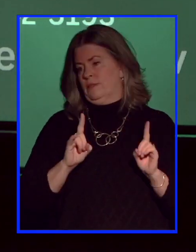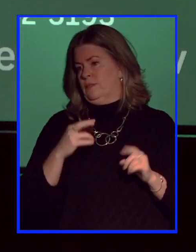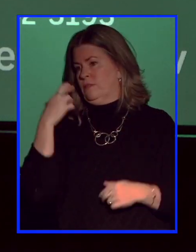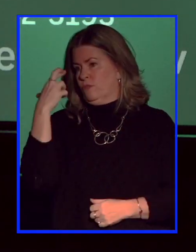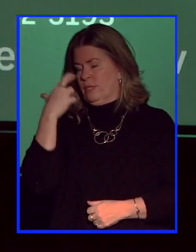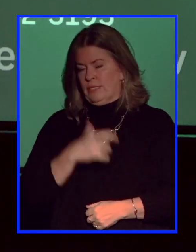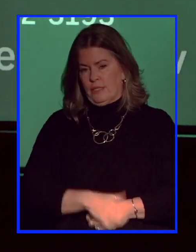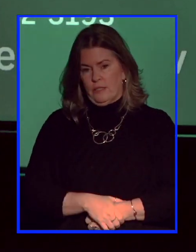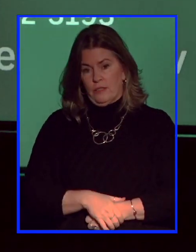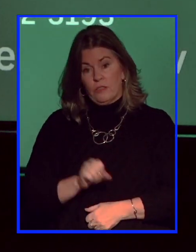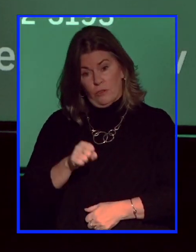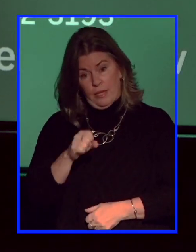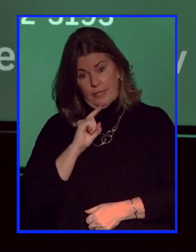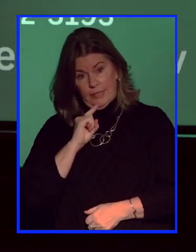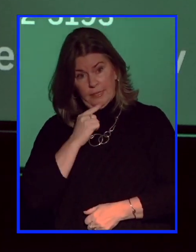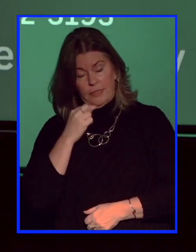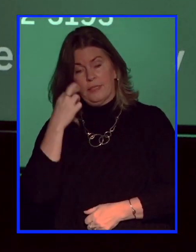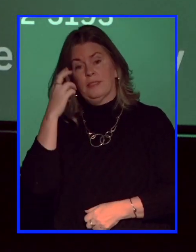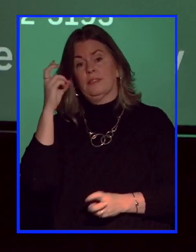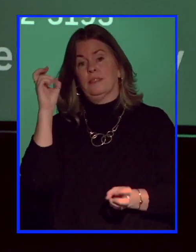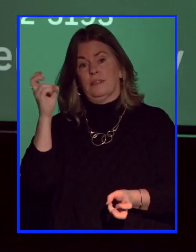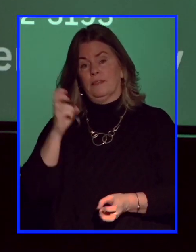So it is a serious issue.